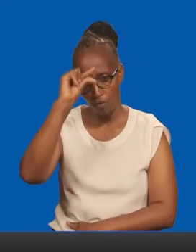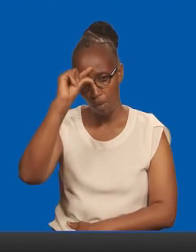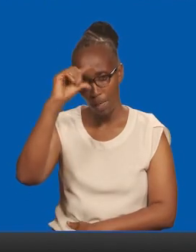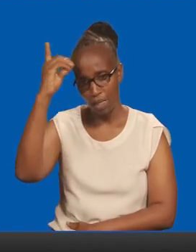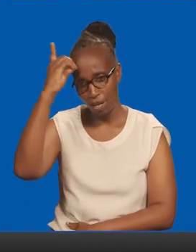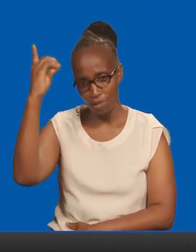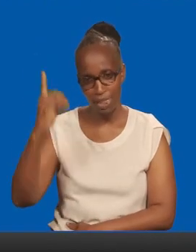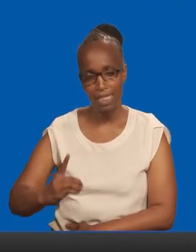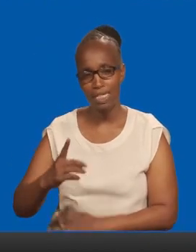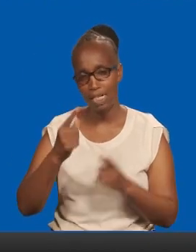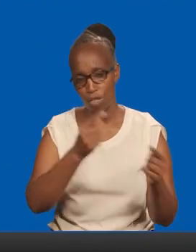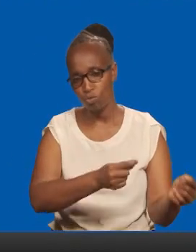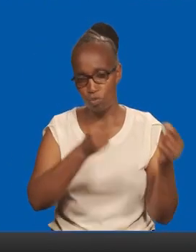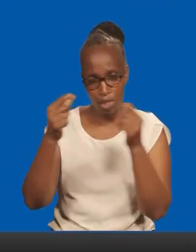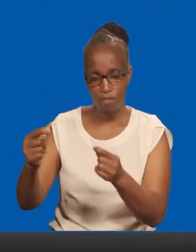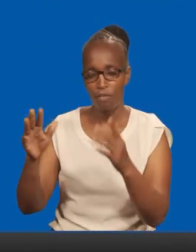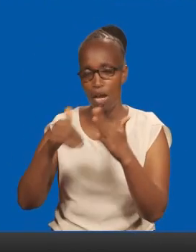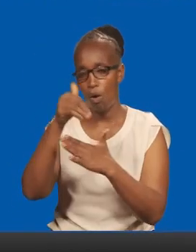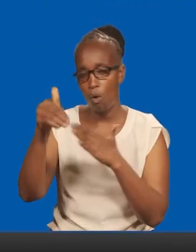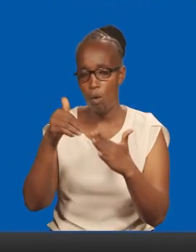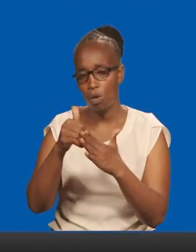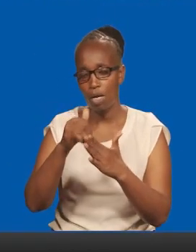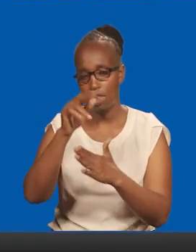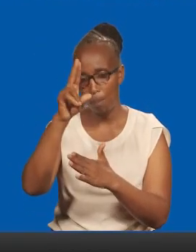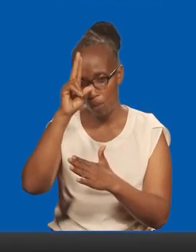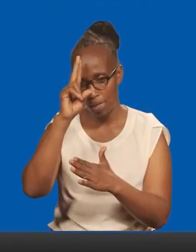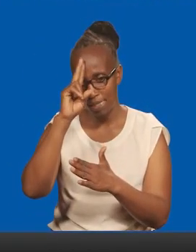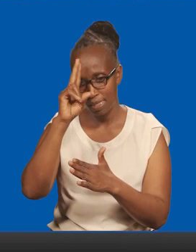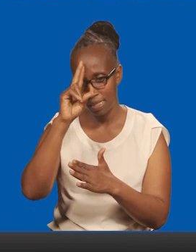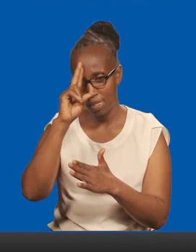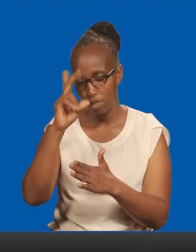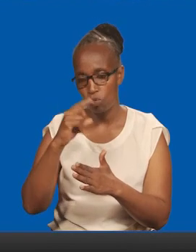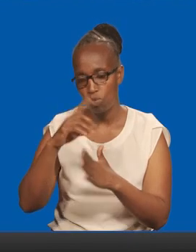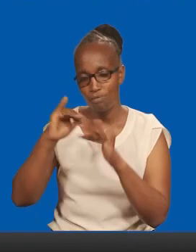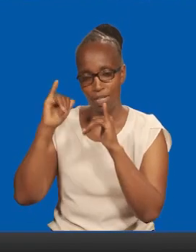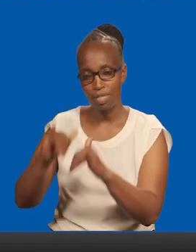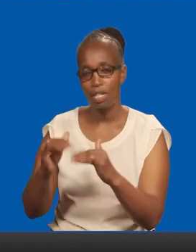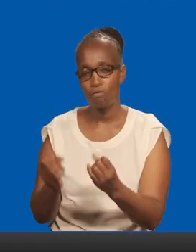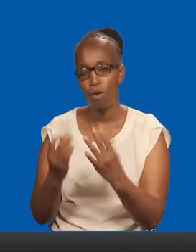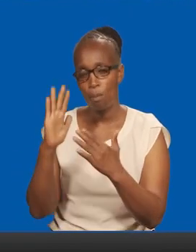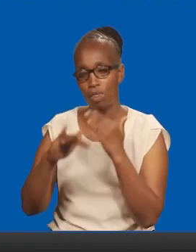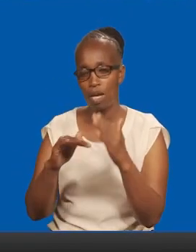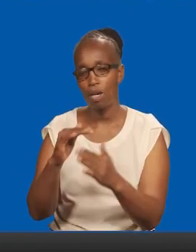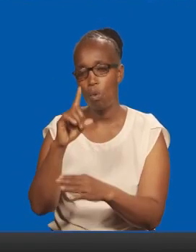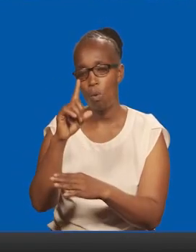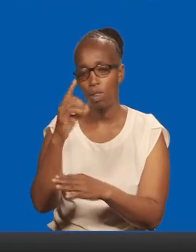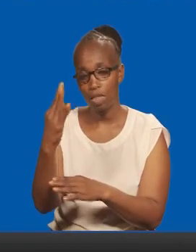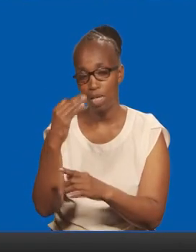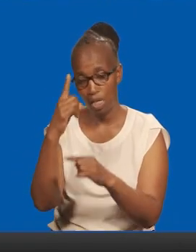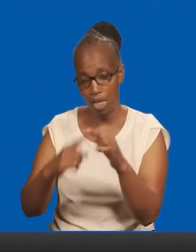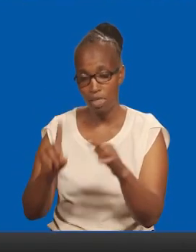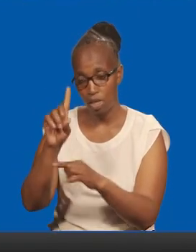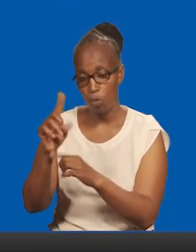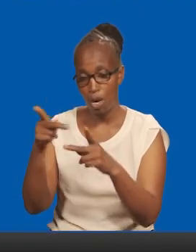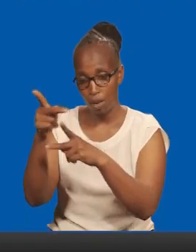The government has also decided to transfer all officers, especially from the National Police Service, who have stayed for more than 3 years in